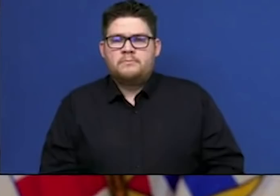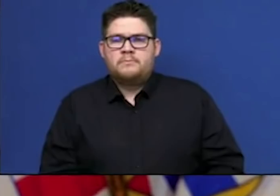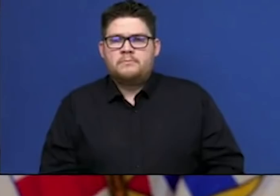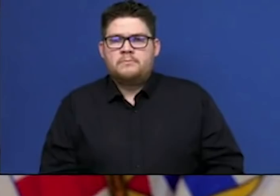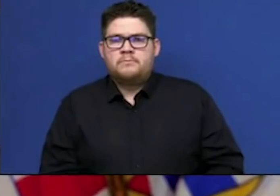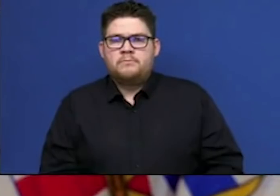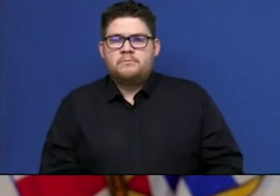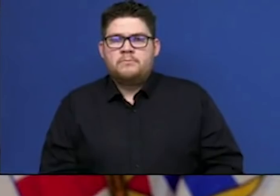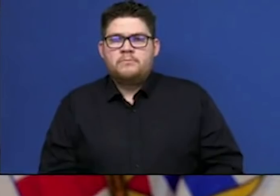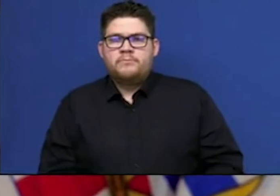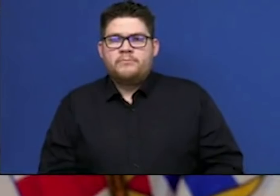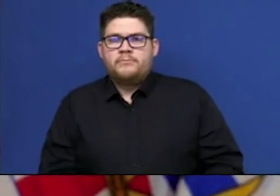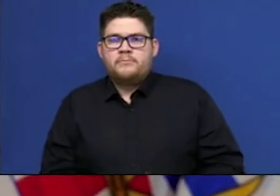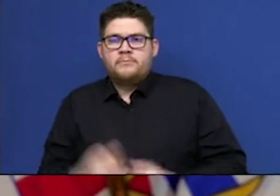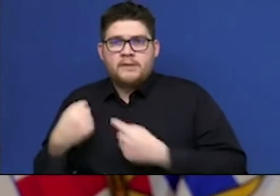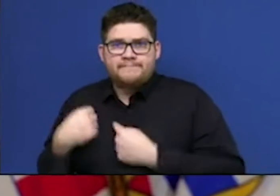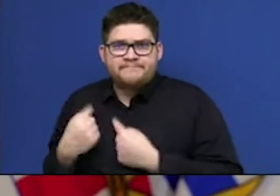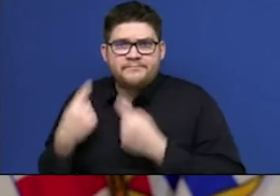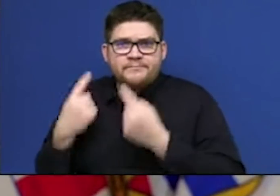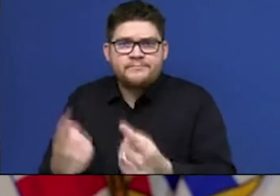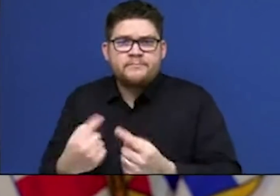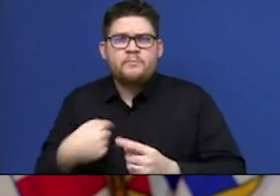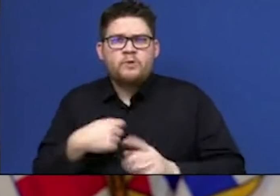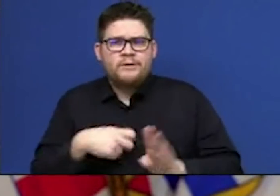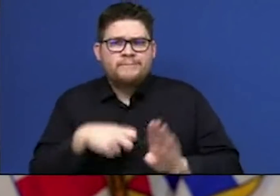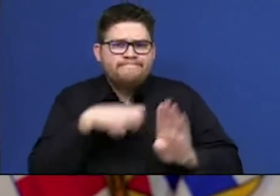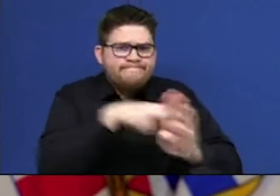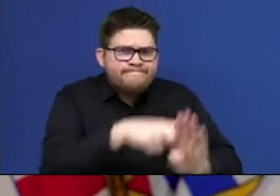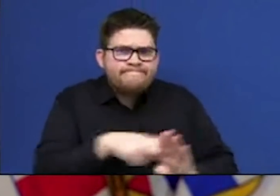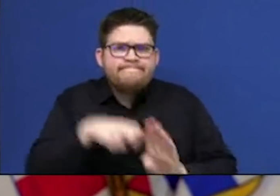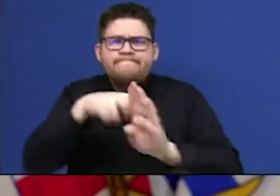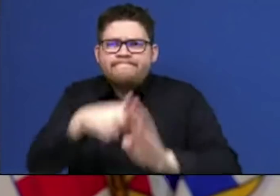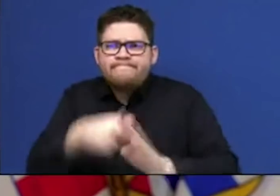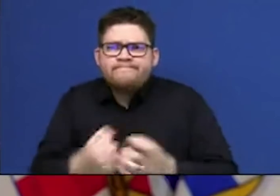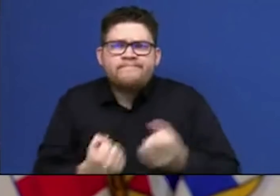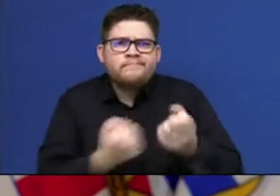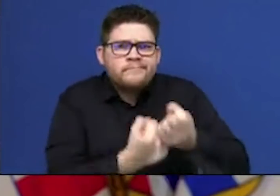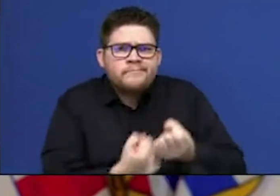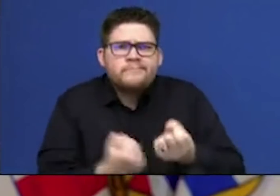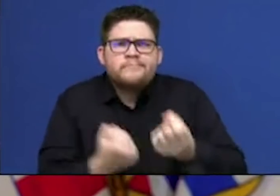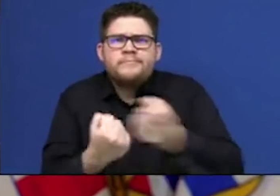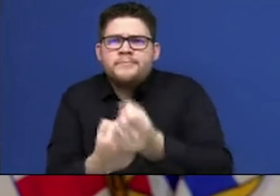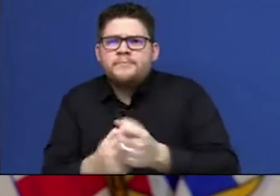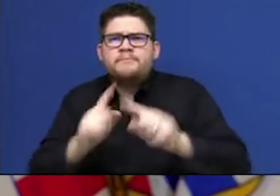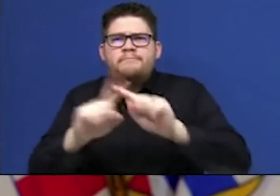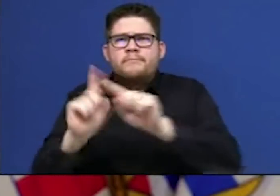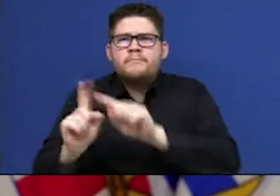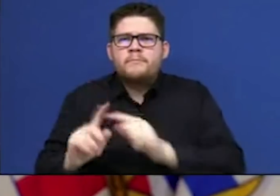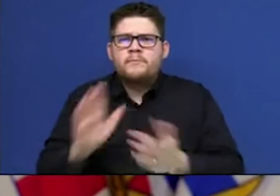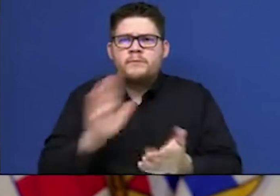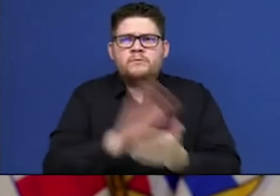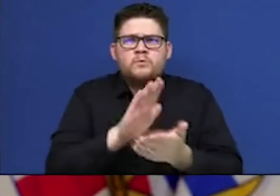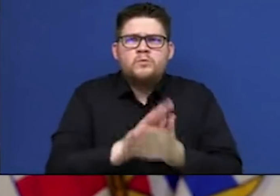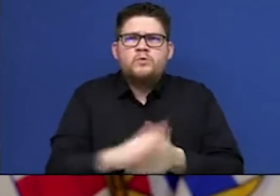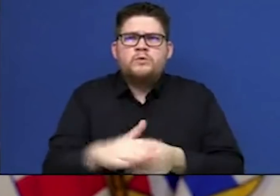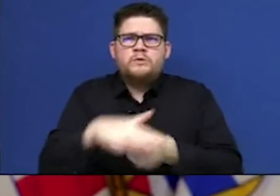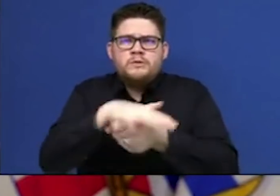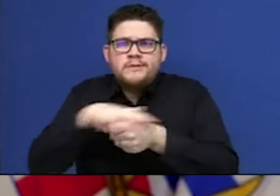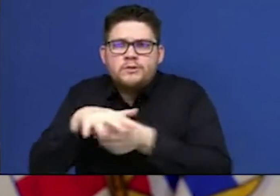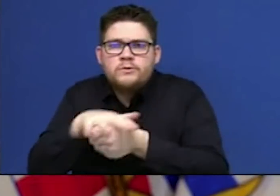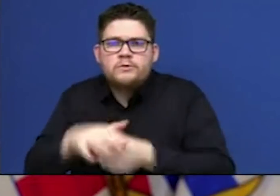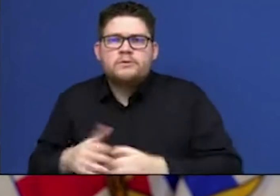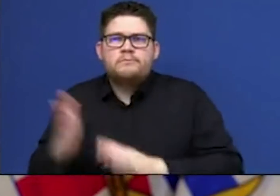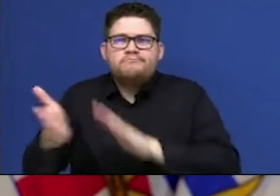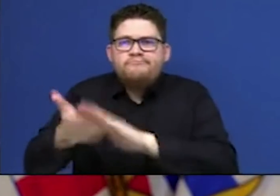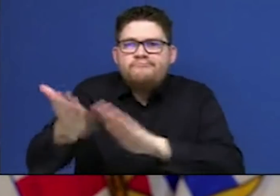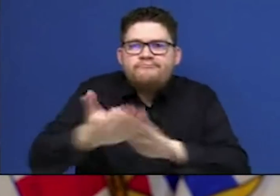districts. And prior to the March break, we were focusing on the Surrey School District, recognizing that